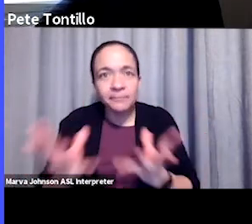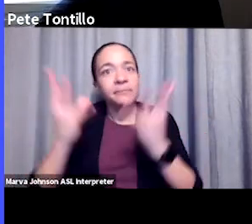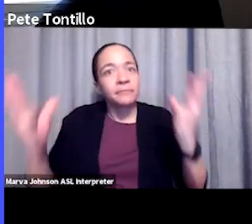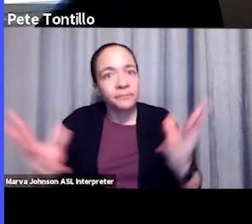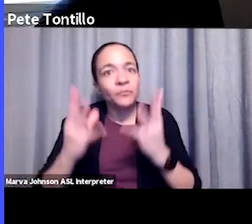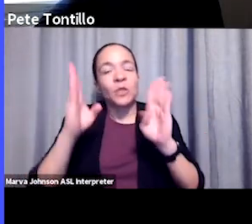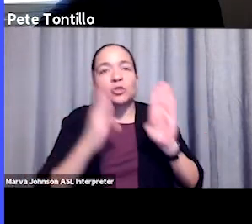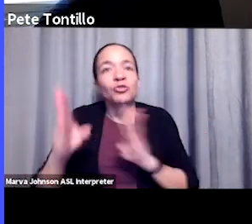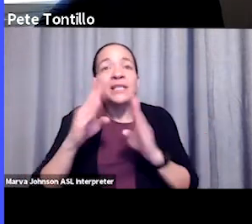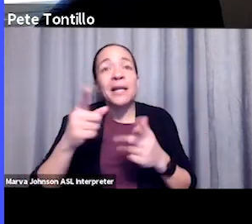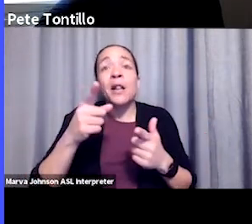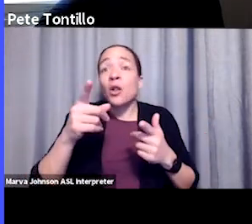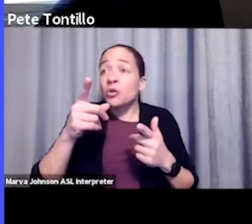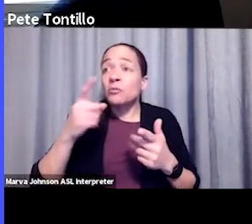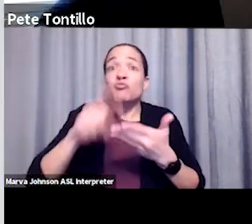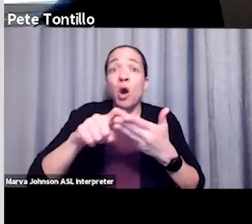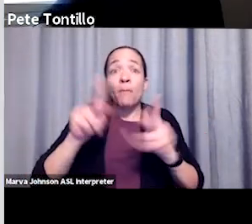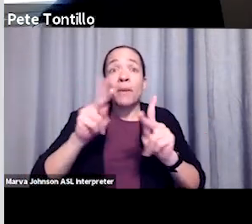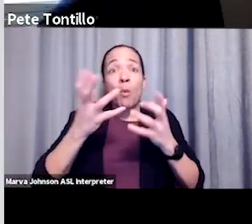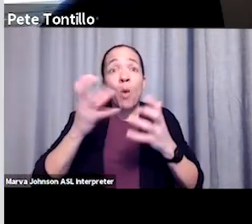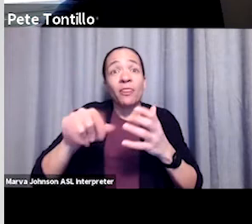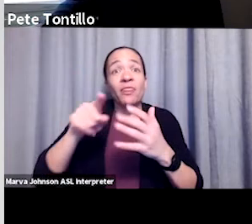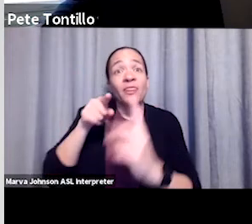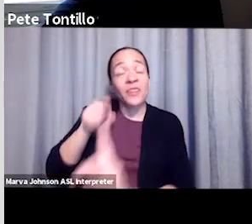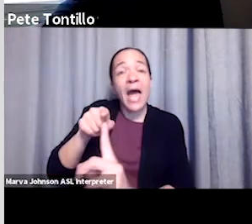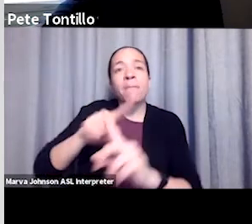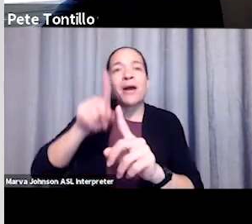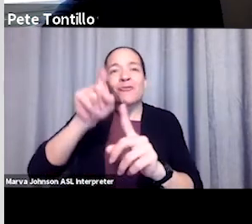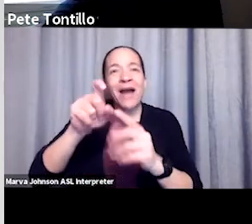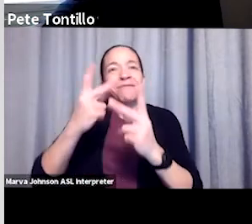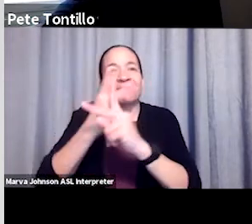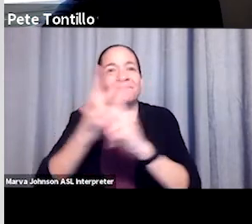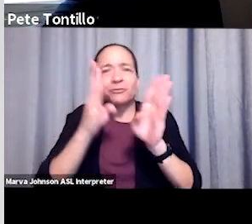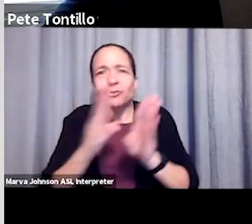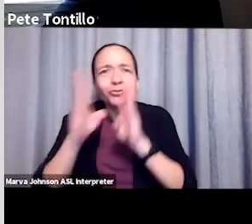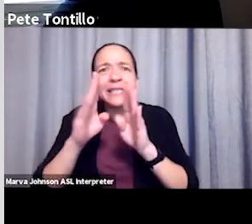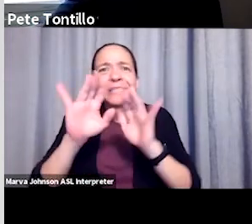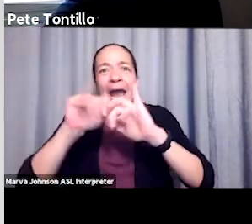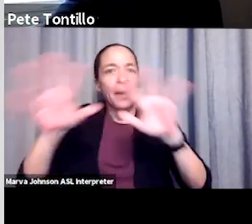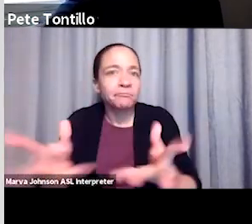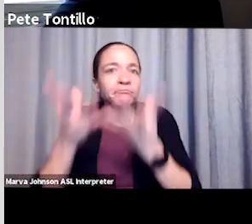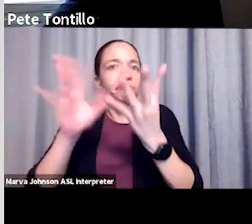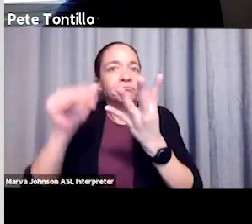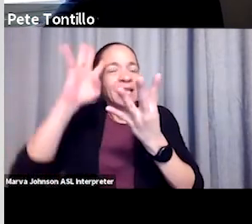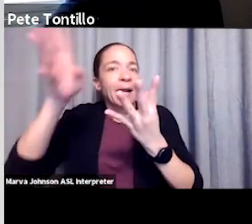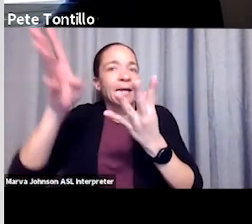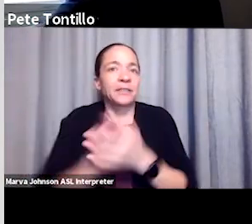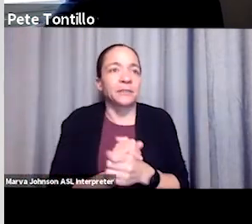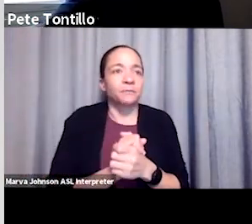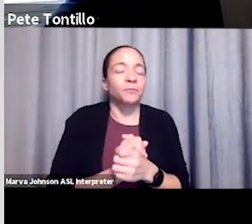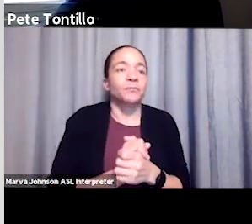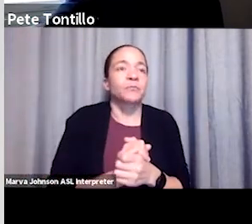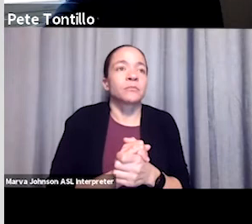strategically and consistently. So with that in mind, how can we take narrative ideas like these and use them